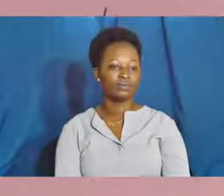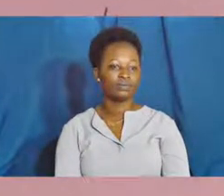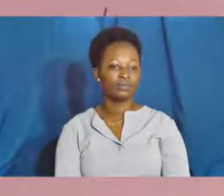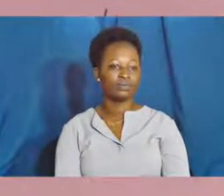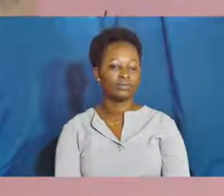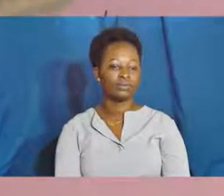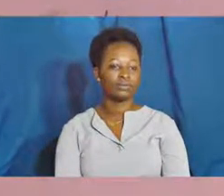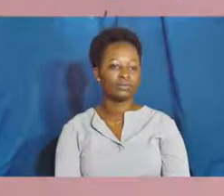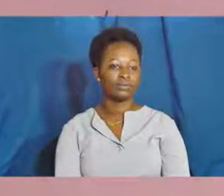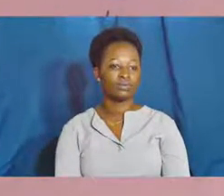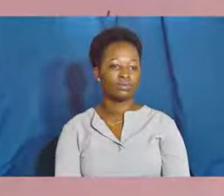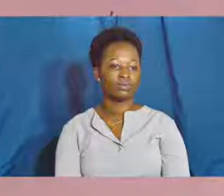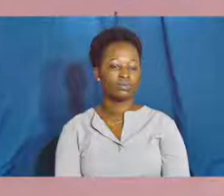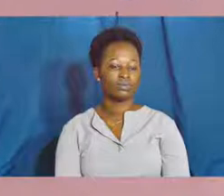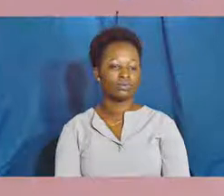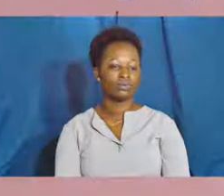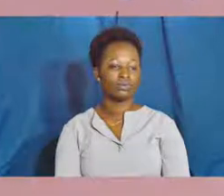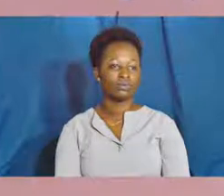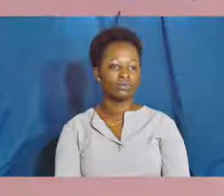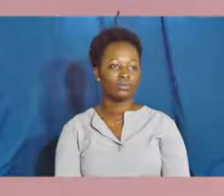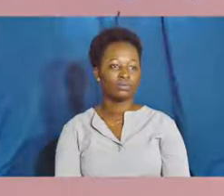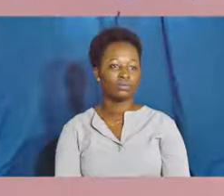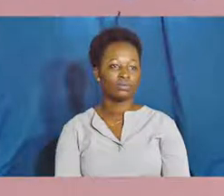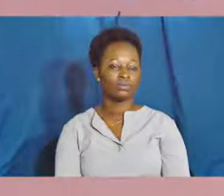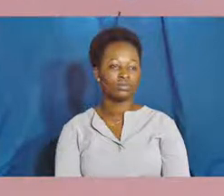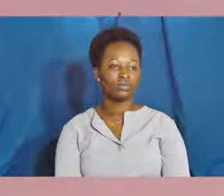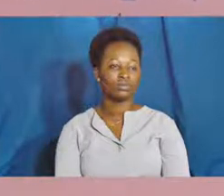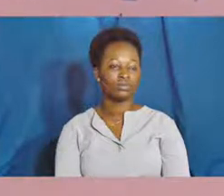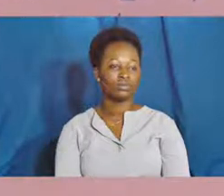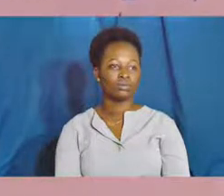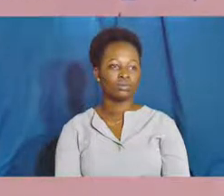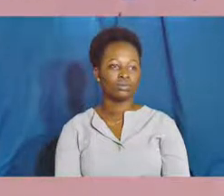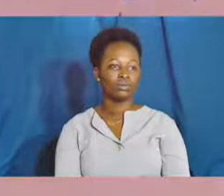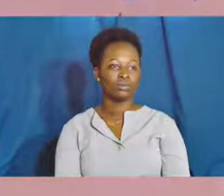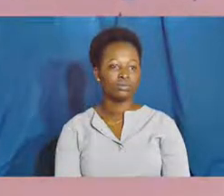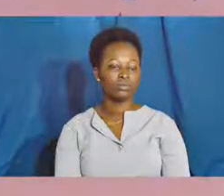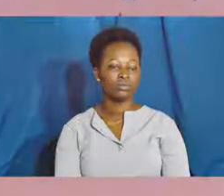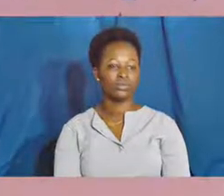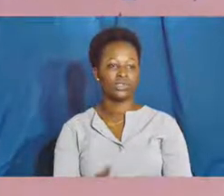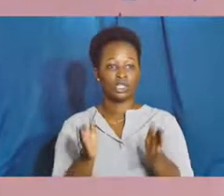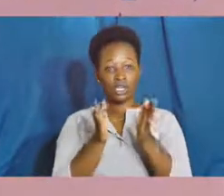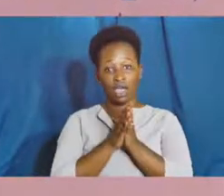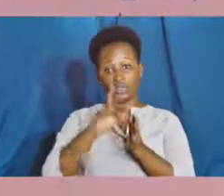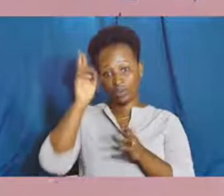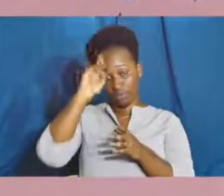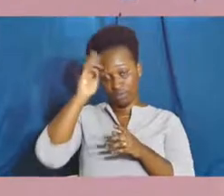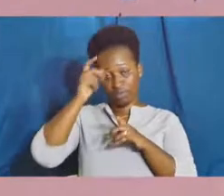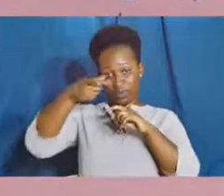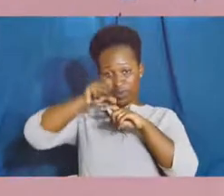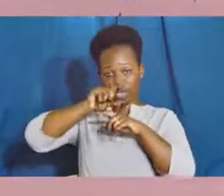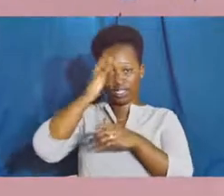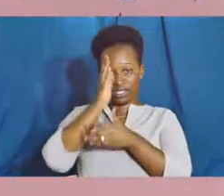R1 and R2 in a given diagram. And remember to add on some